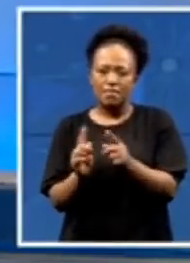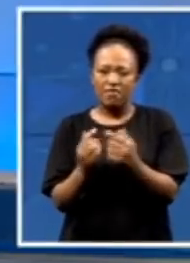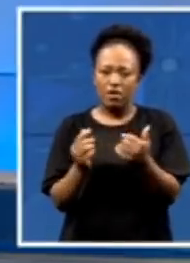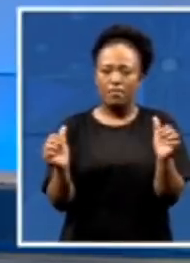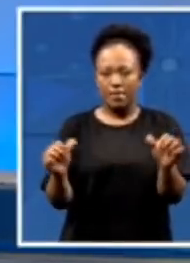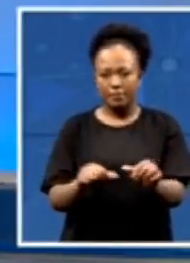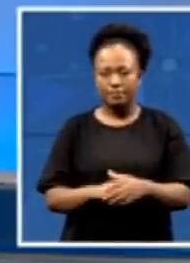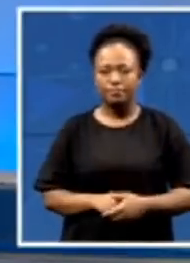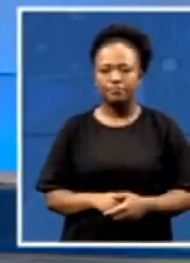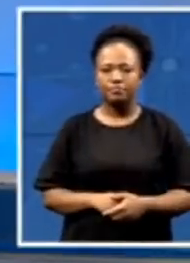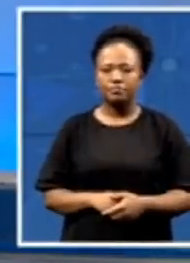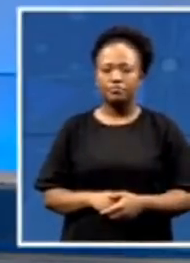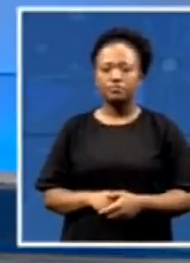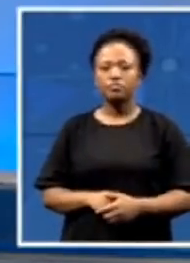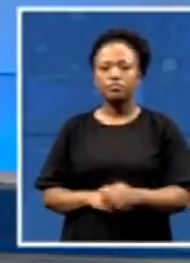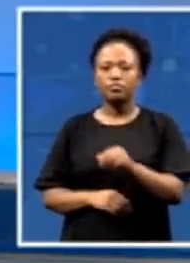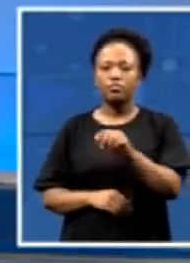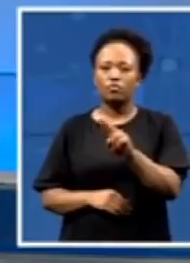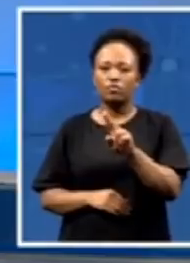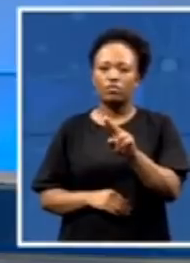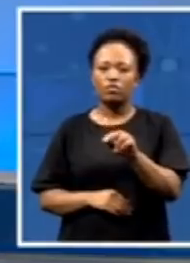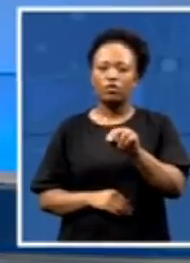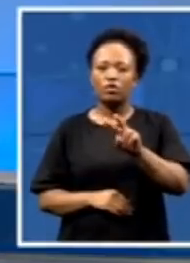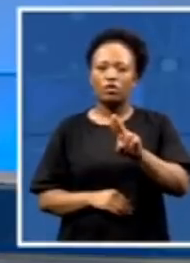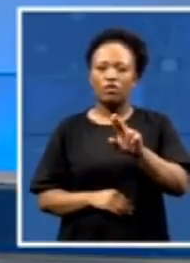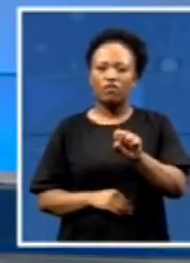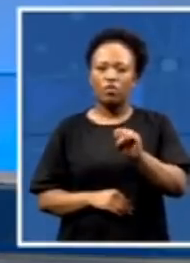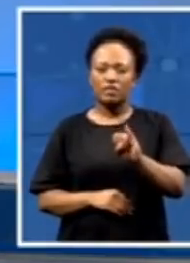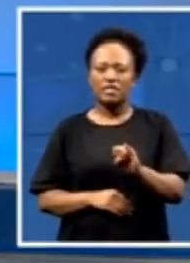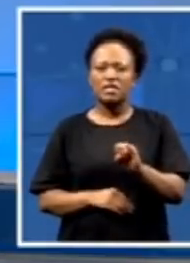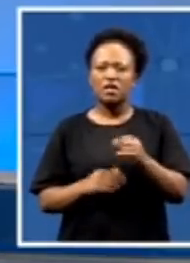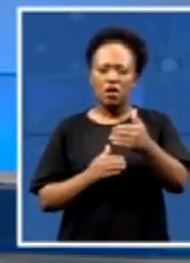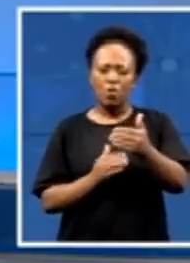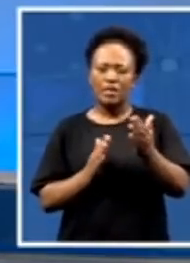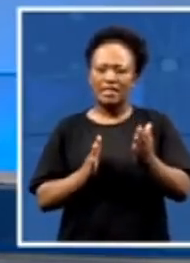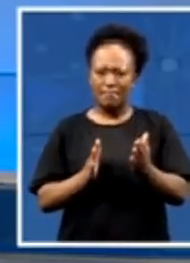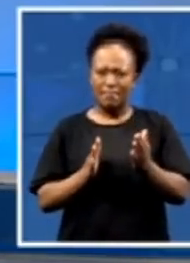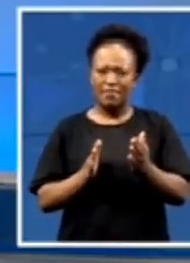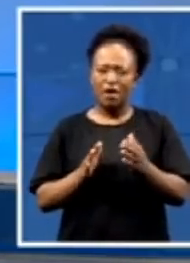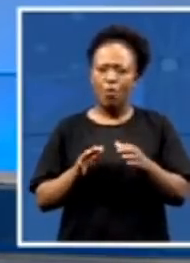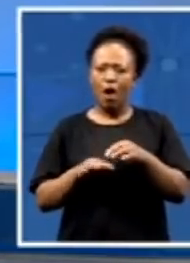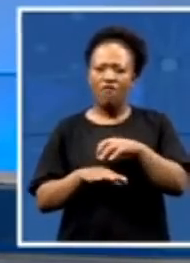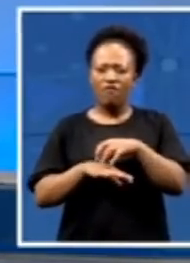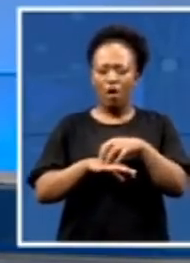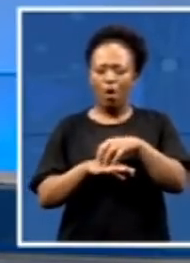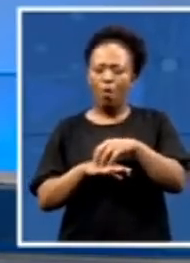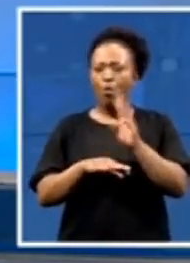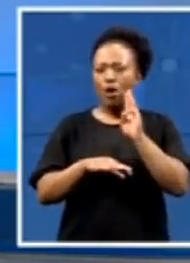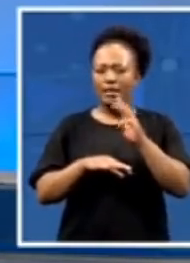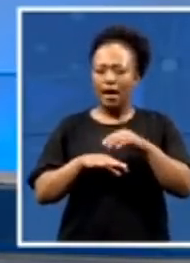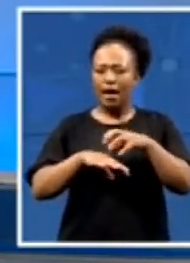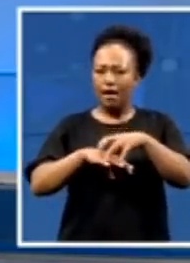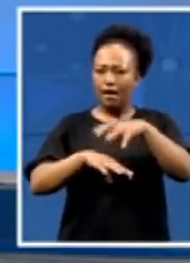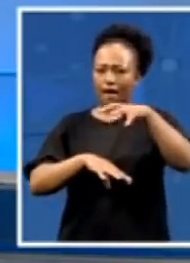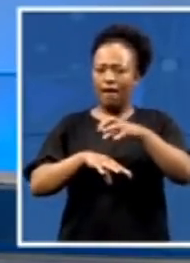when you see the floating shipping containers, it kind of gives one a sense of the brevity of the situation, because one just